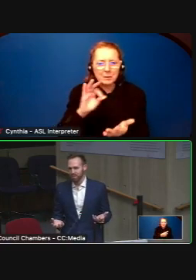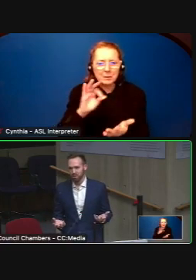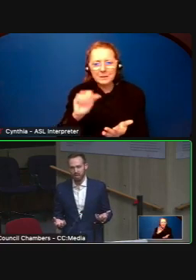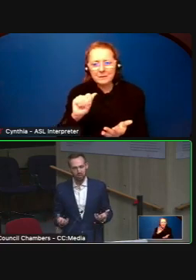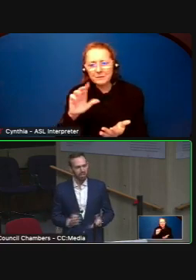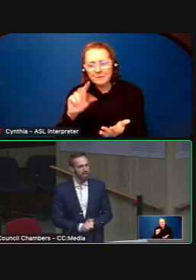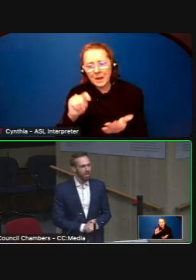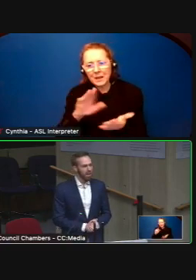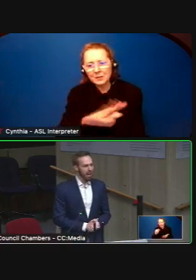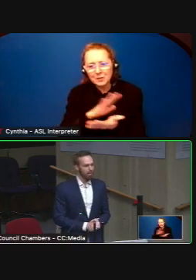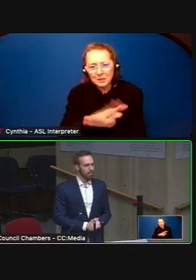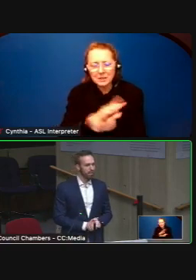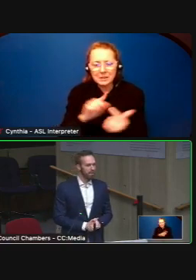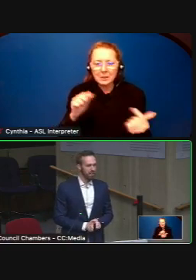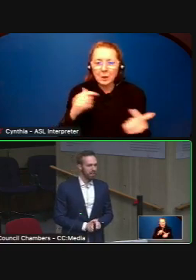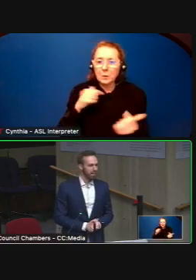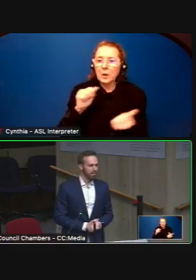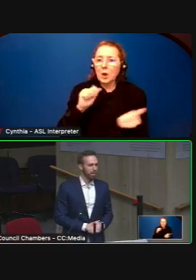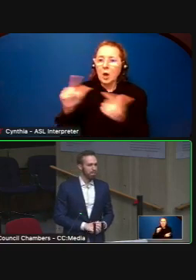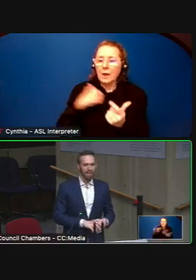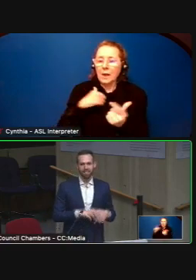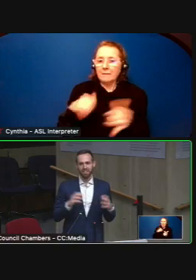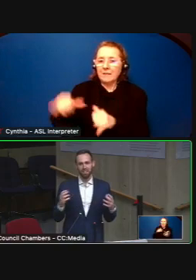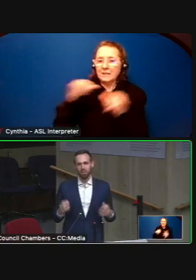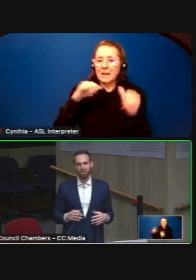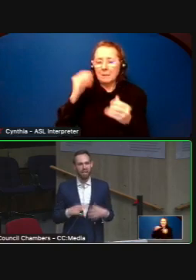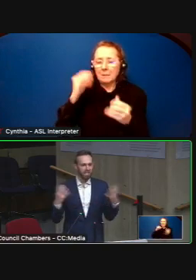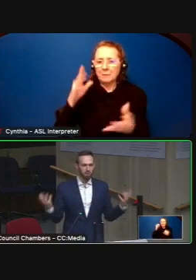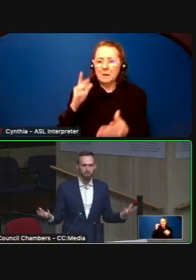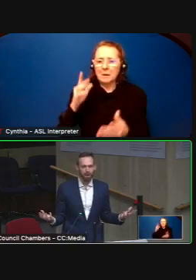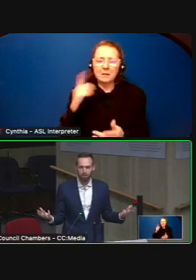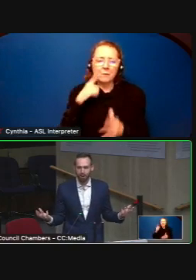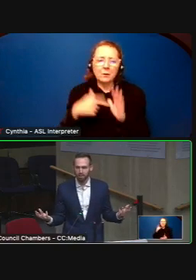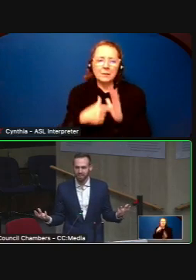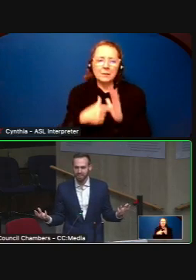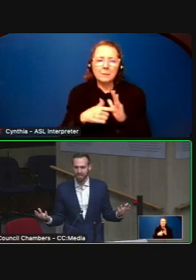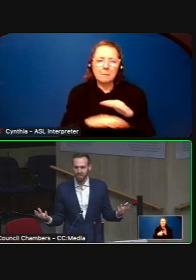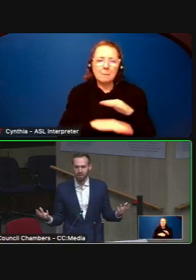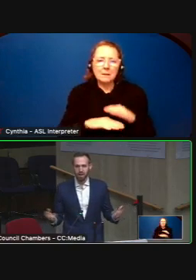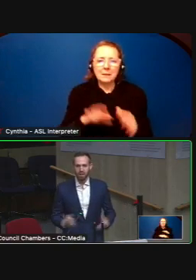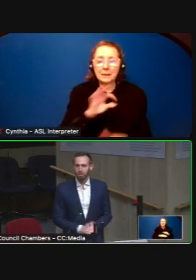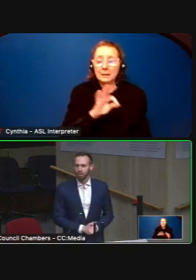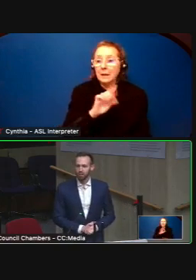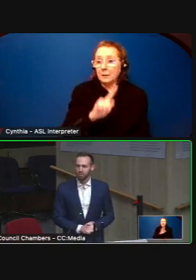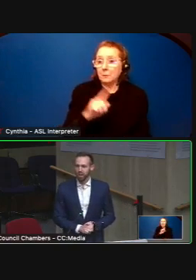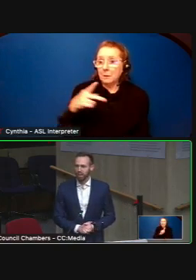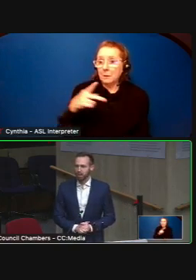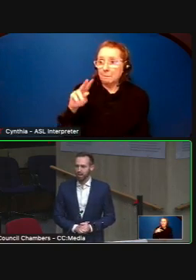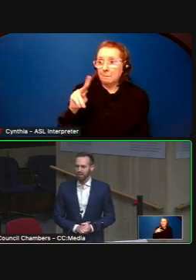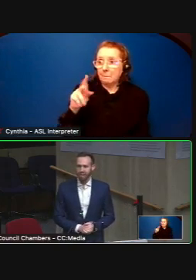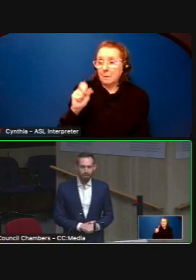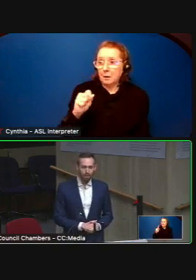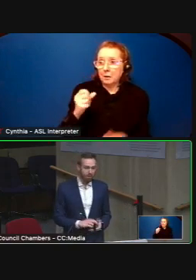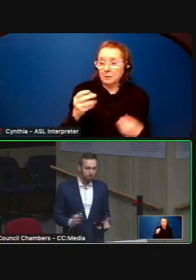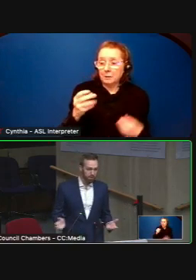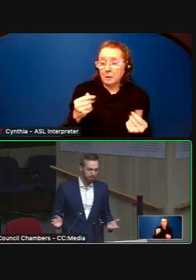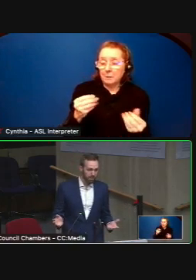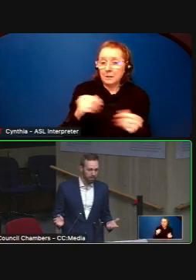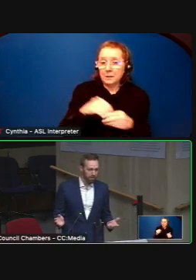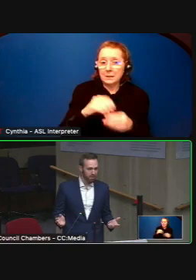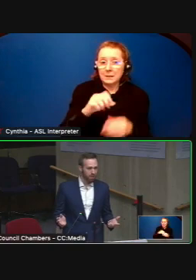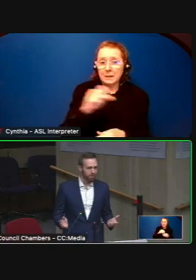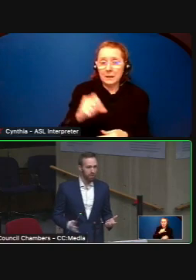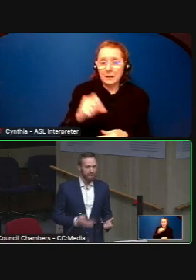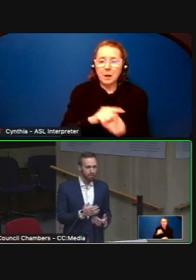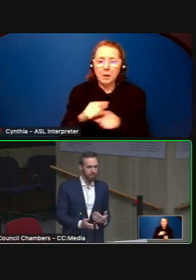set of information. Include everything from basics, you know, we have 91 park properties in Salem, but also talking about the timeline for SPIF grants.